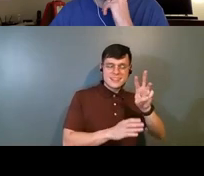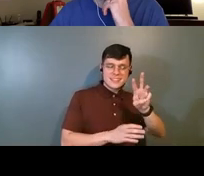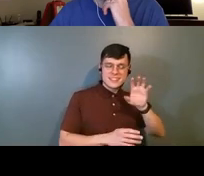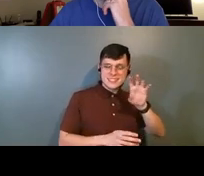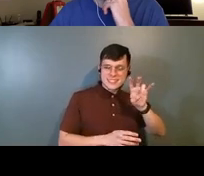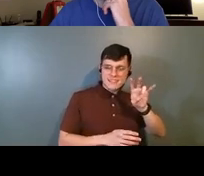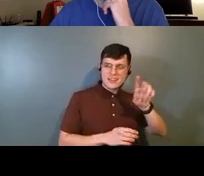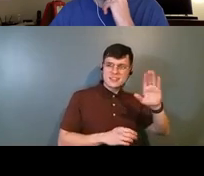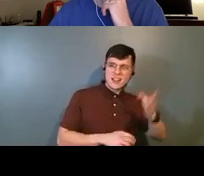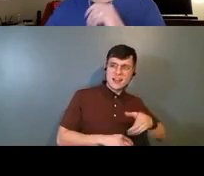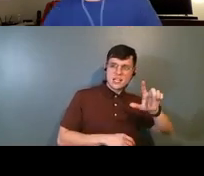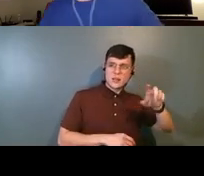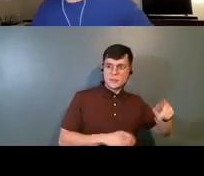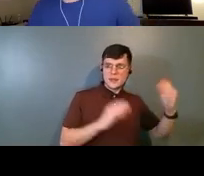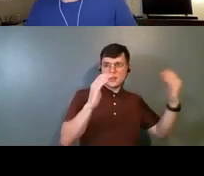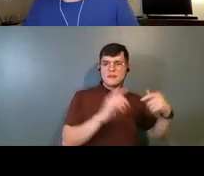Link occur NSX from